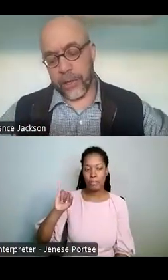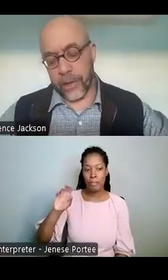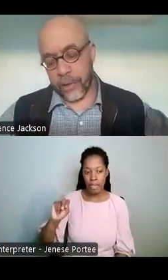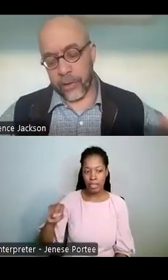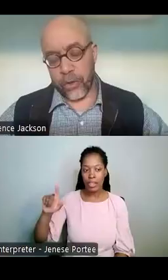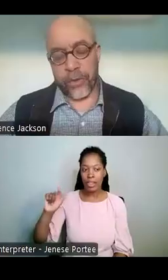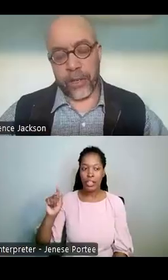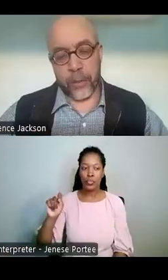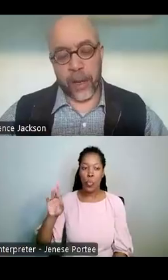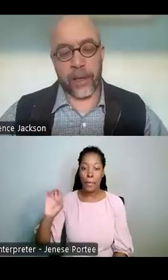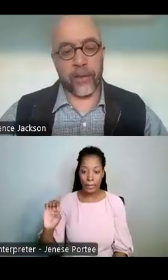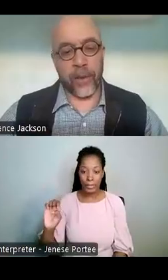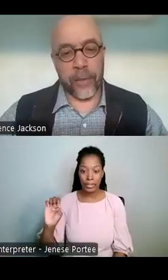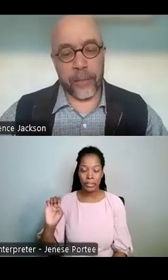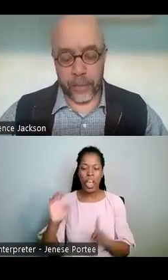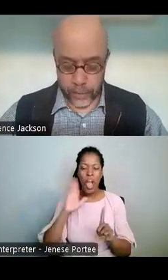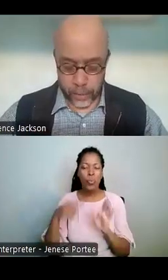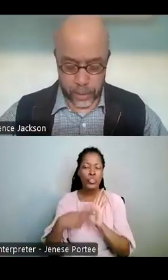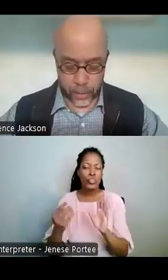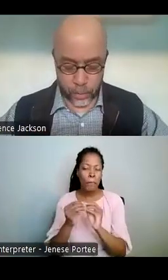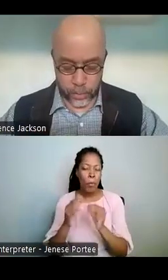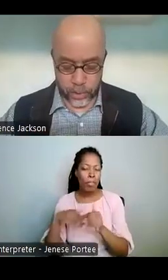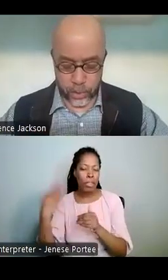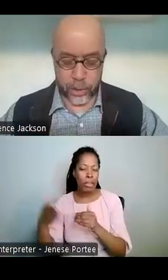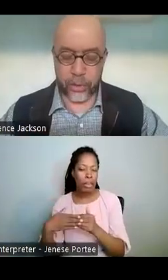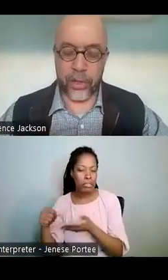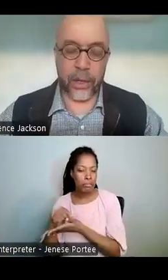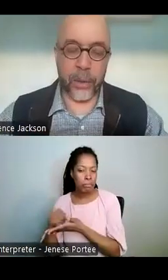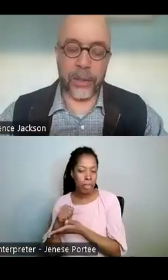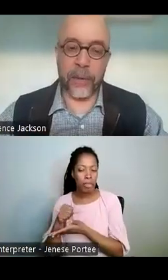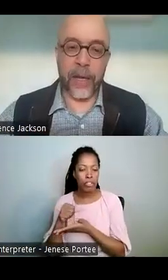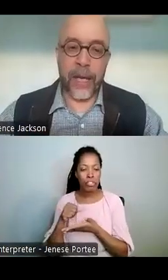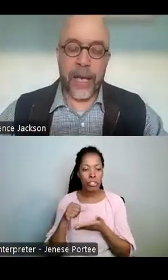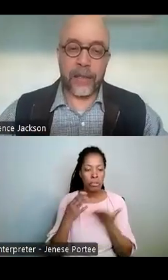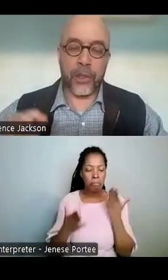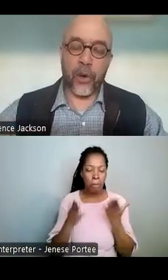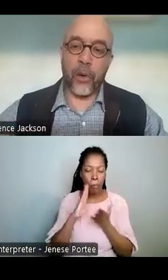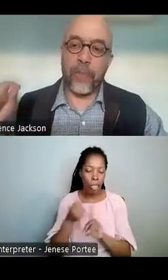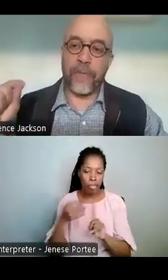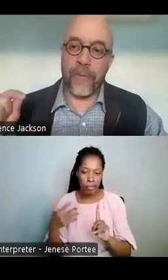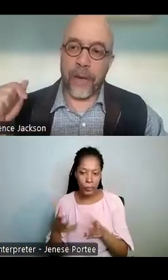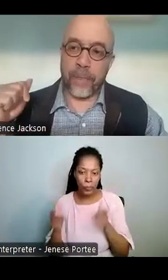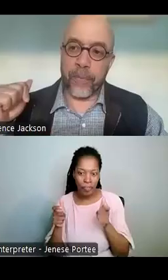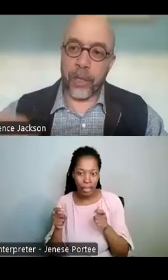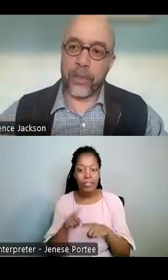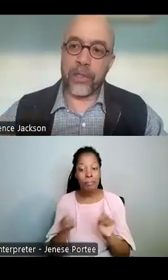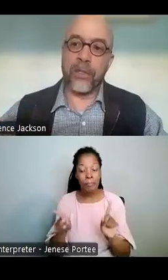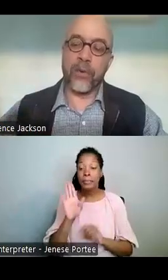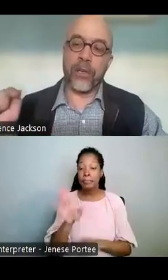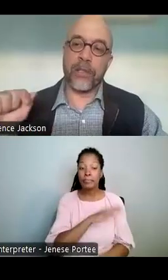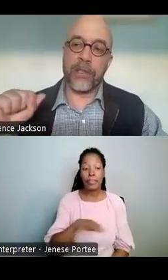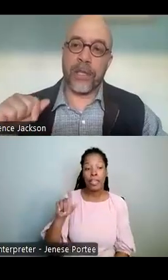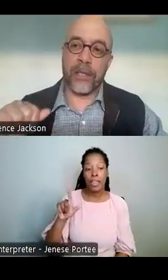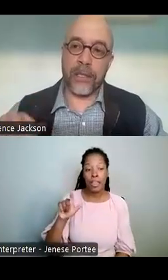passage, sort of on the next page. Maybe we'll just sort of go through that quickly. But Latrobe goes to